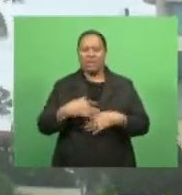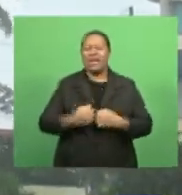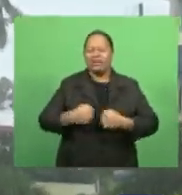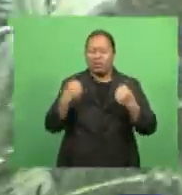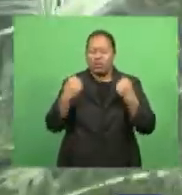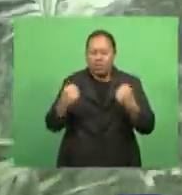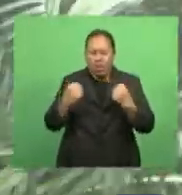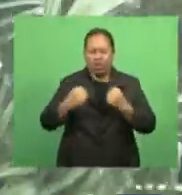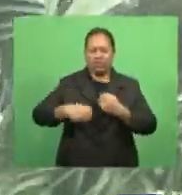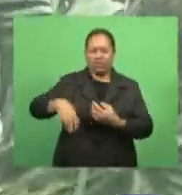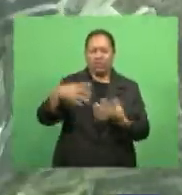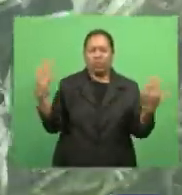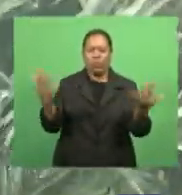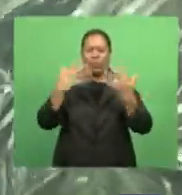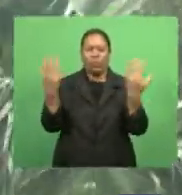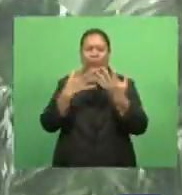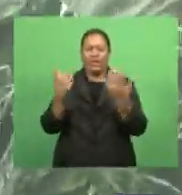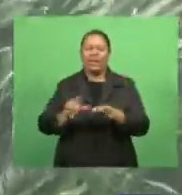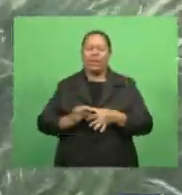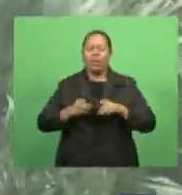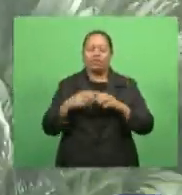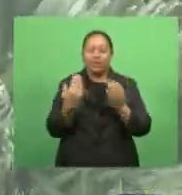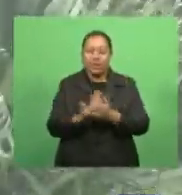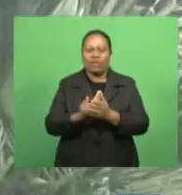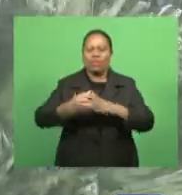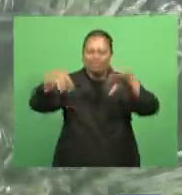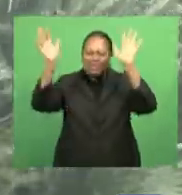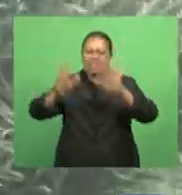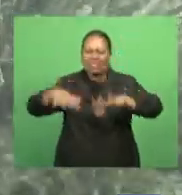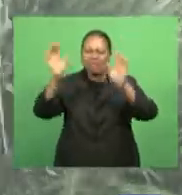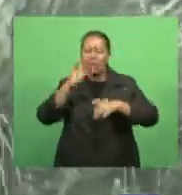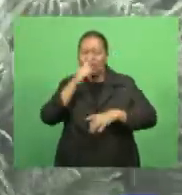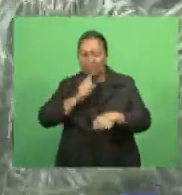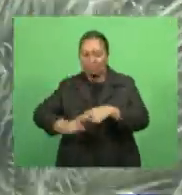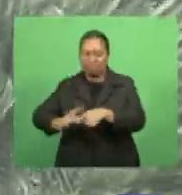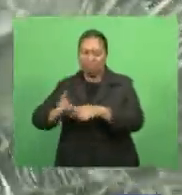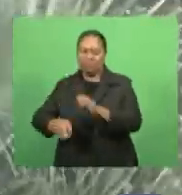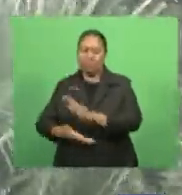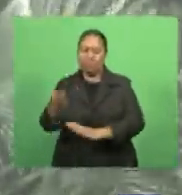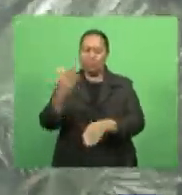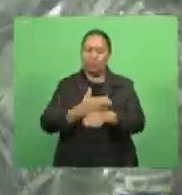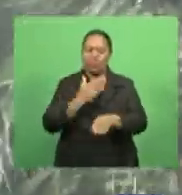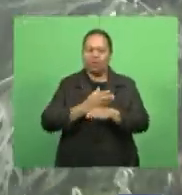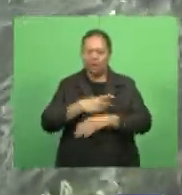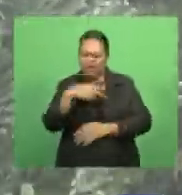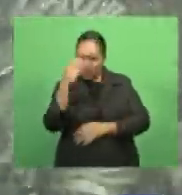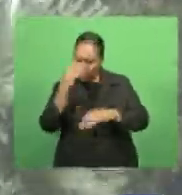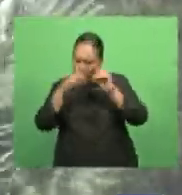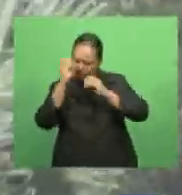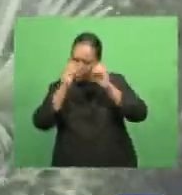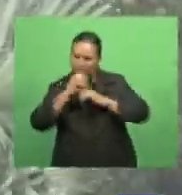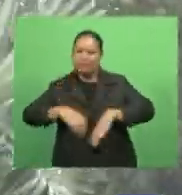up speed, accompanied with rain. People were rushing to get to work. Remember what I said from observation? The rain hits